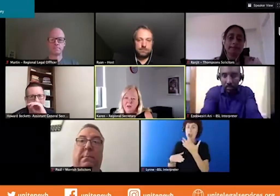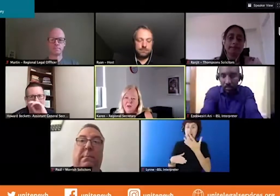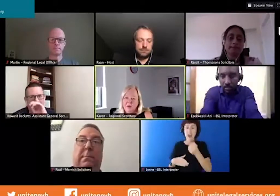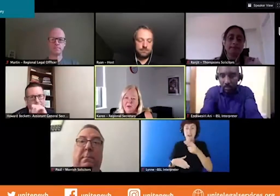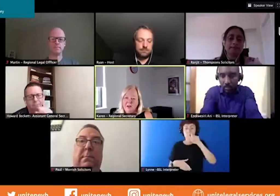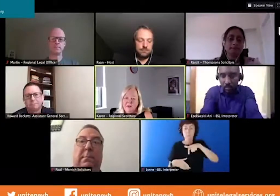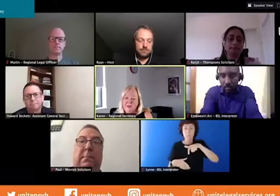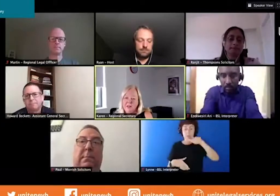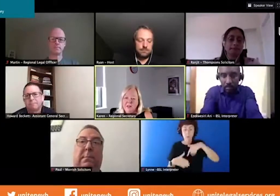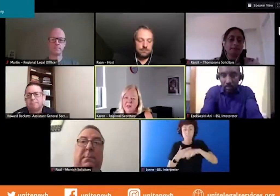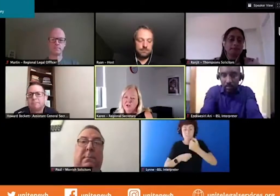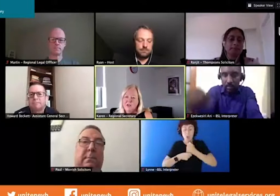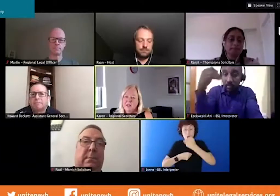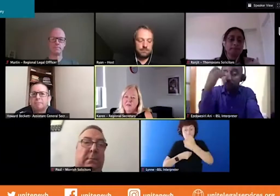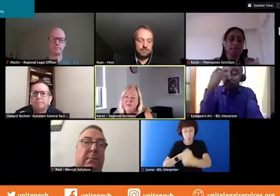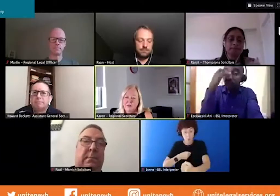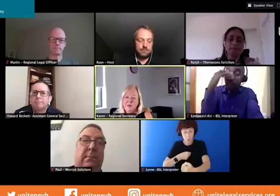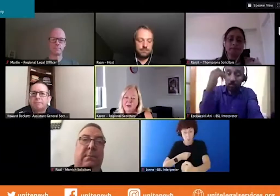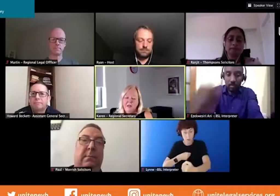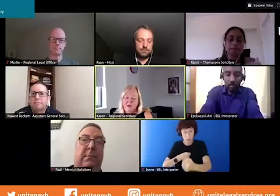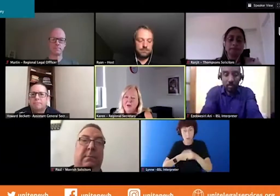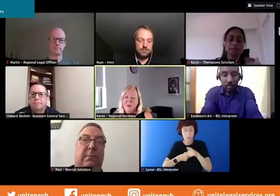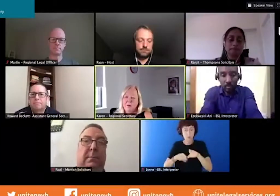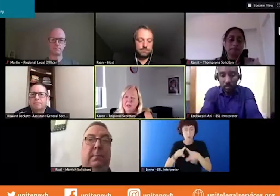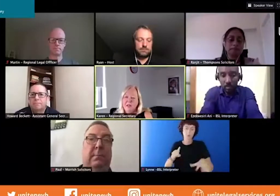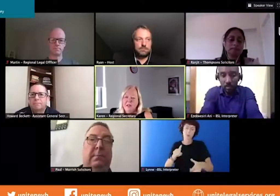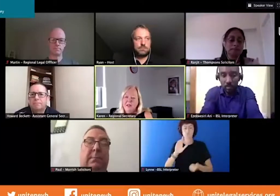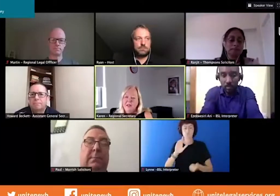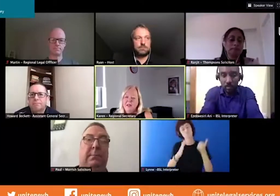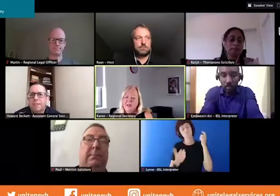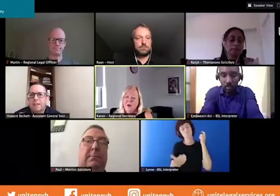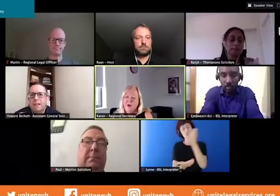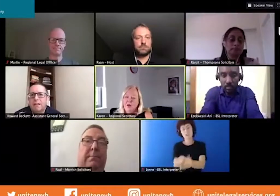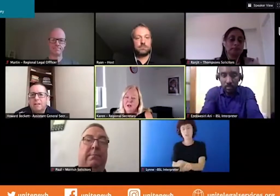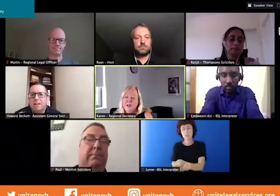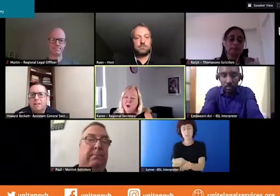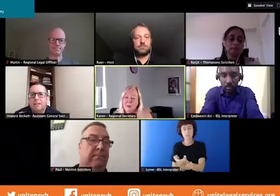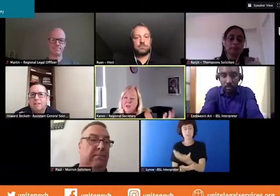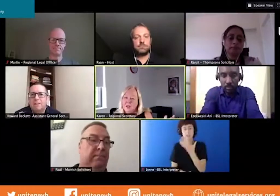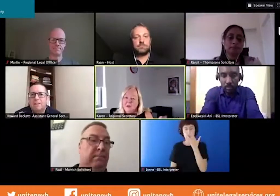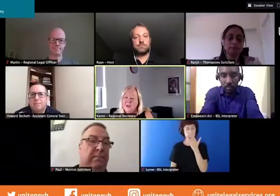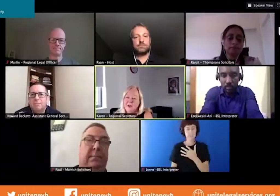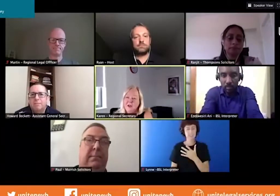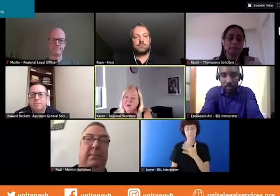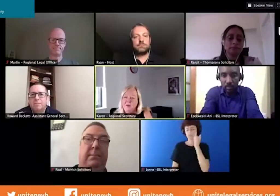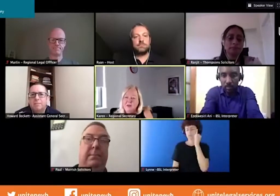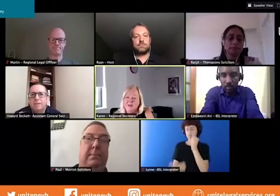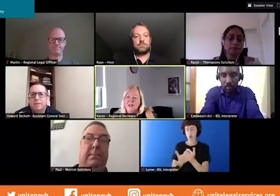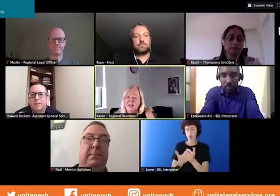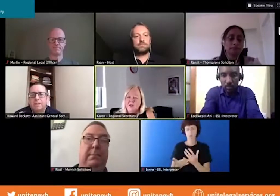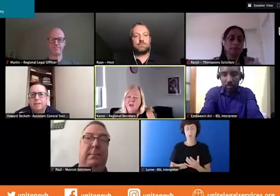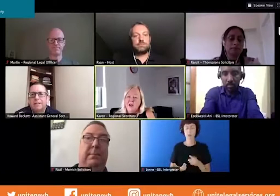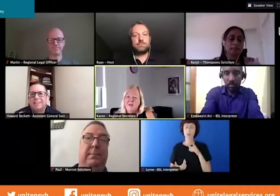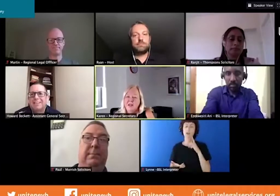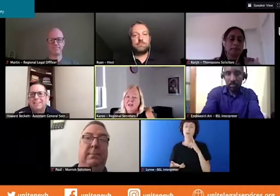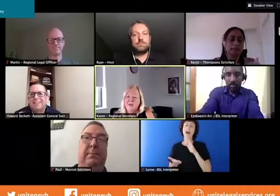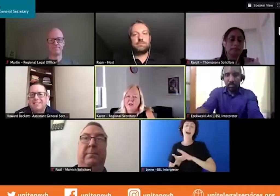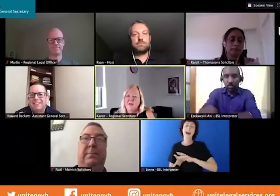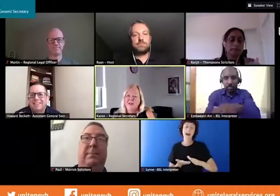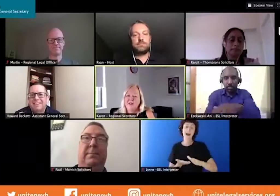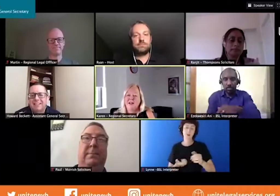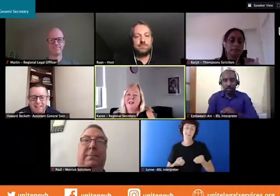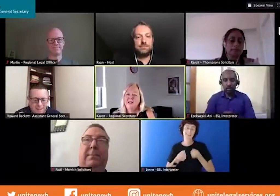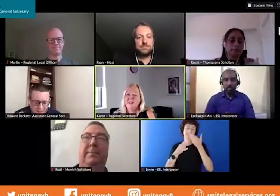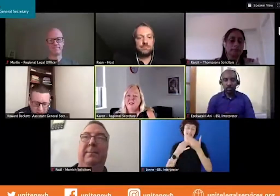just seems fundamentally wrong to me. So it's open to you. You've heard what everybody else says. You're going to have the last words, I think, tonight.